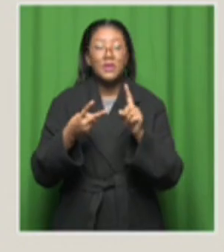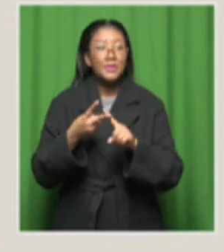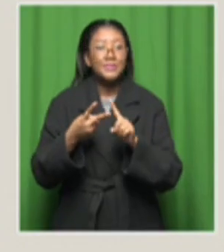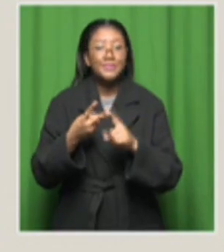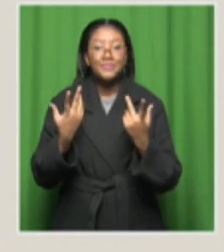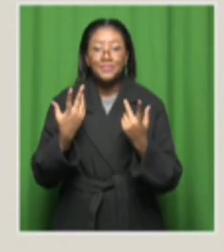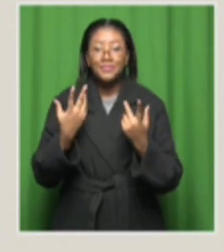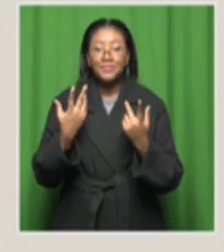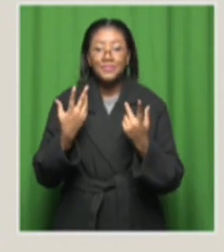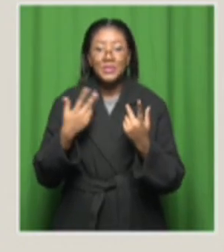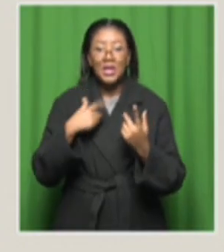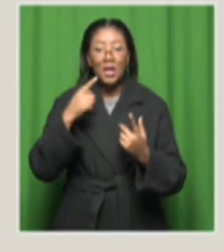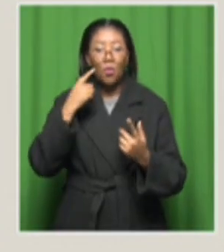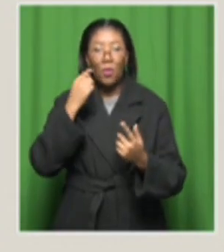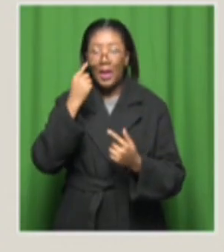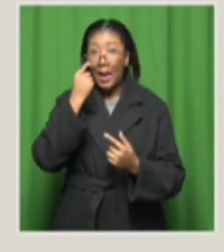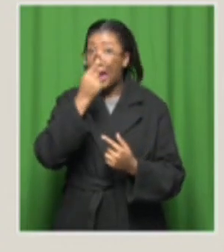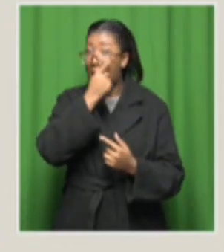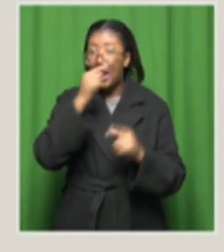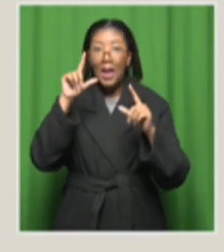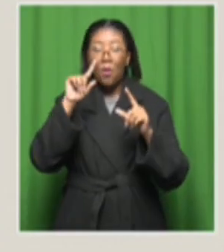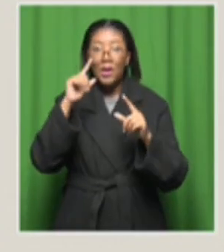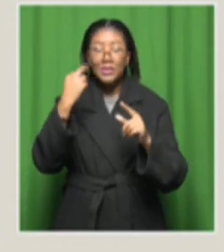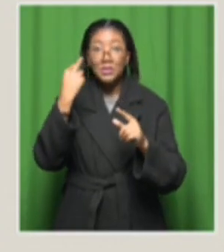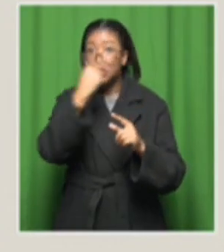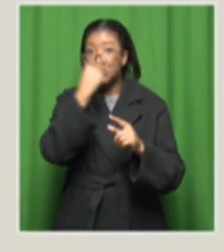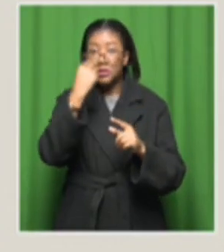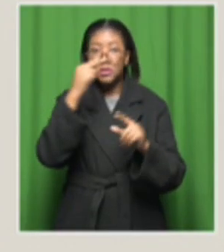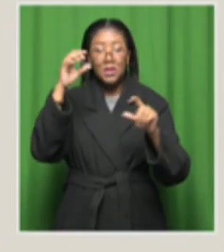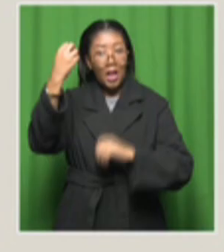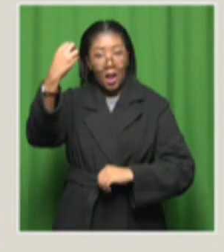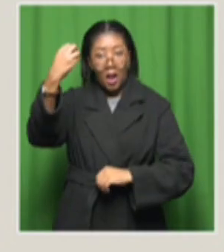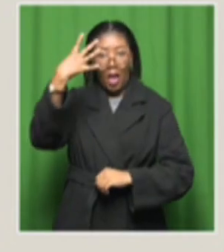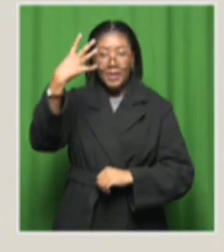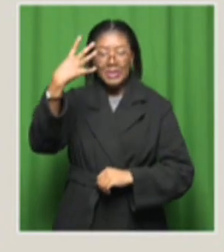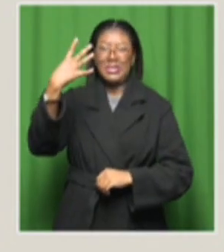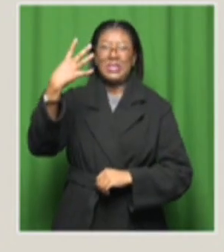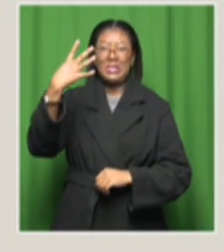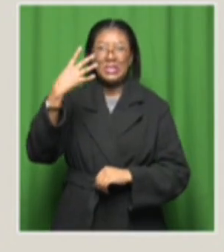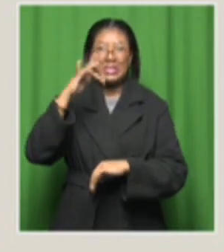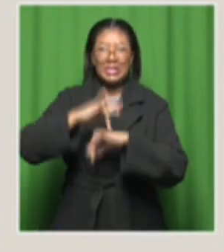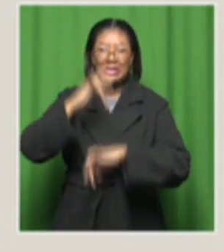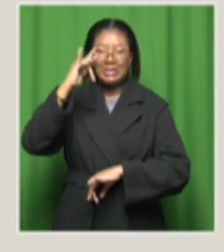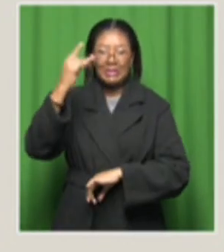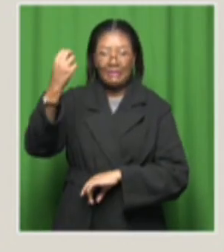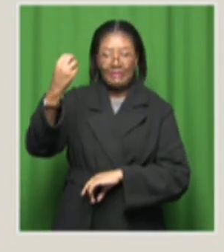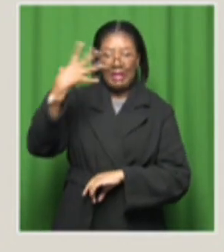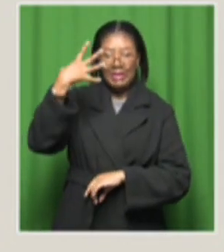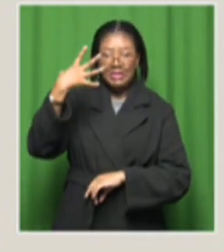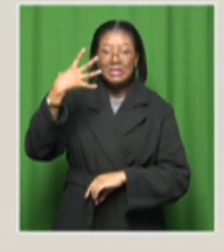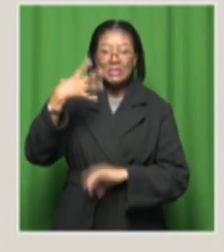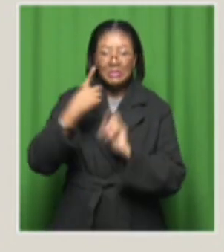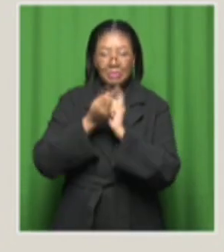also photophobia, meaning sensitivity to light, and phonophobia, that is sensitivity